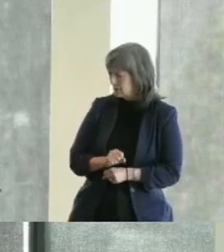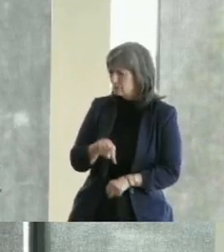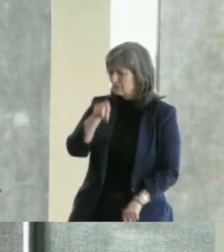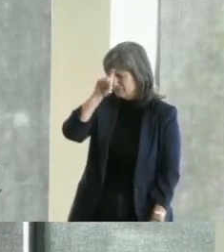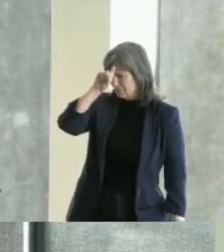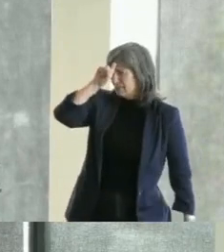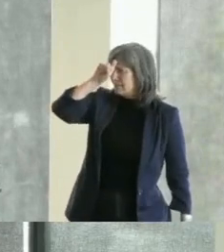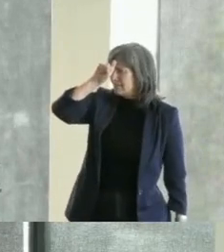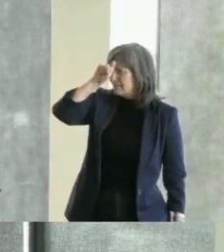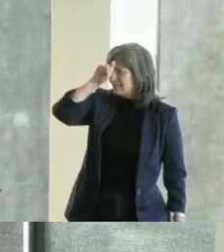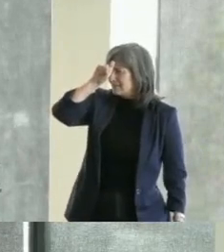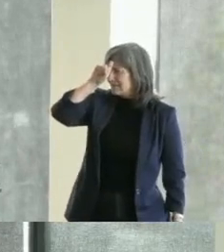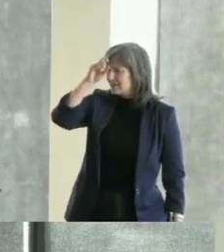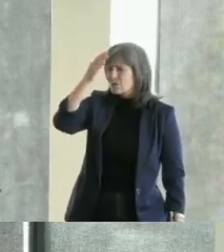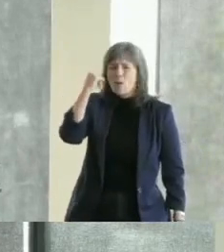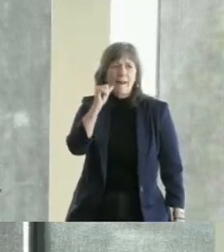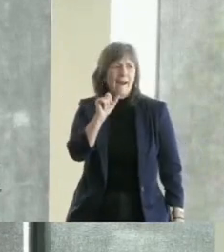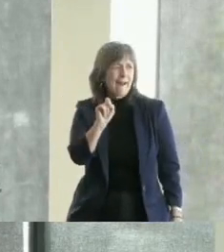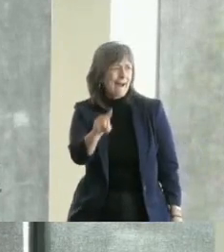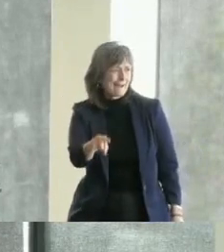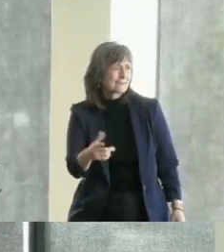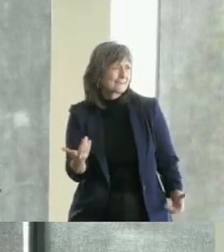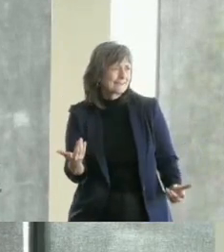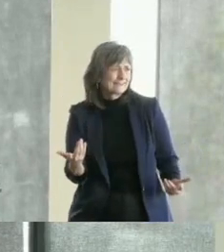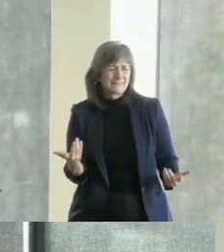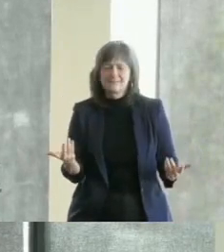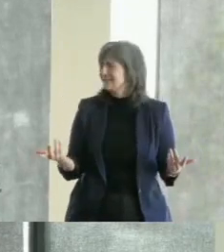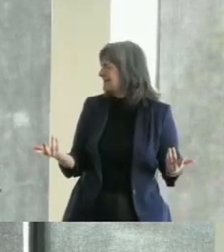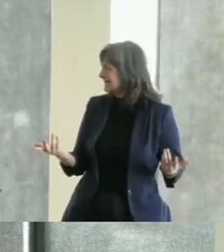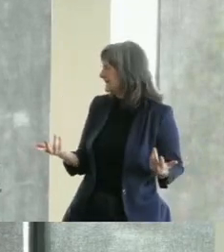to, when you get, no offense to social workers,